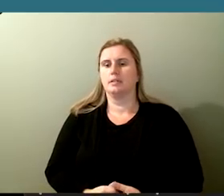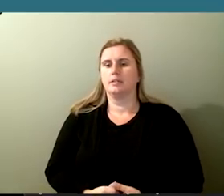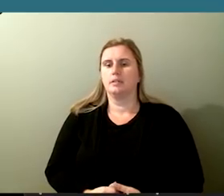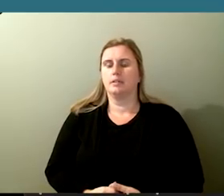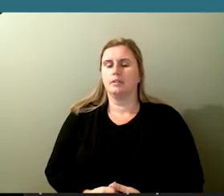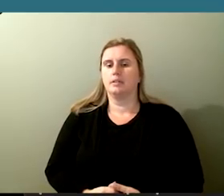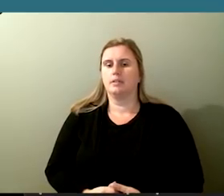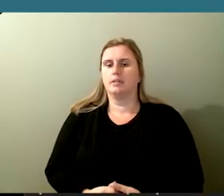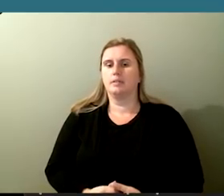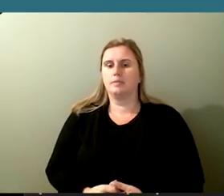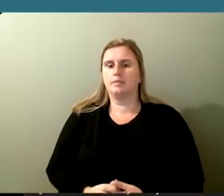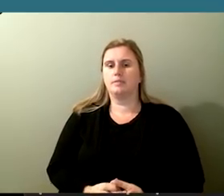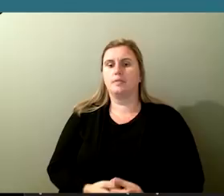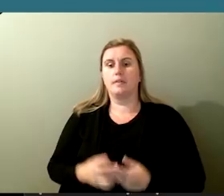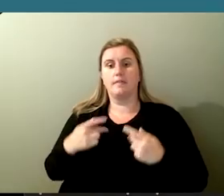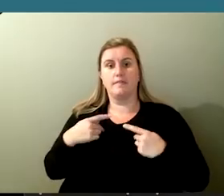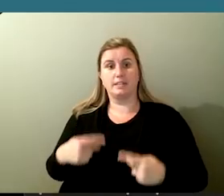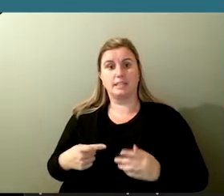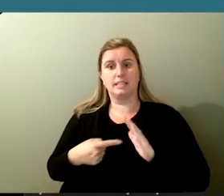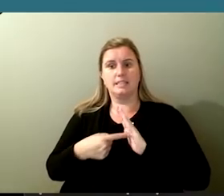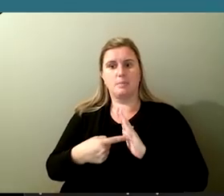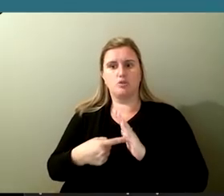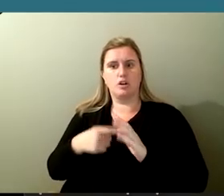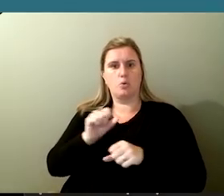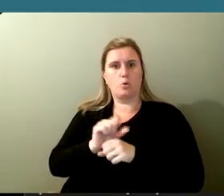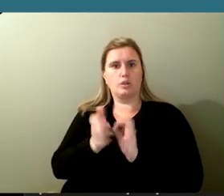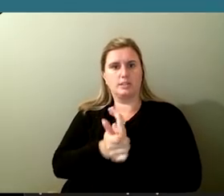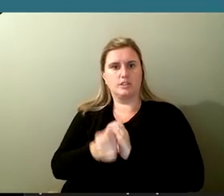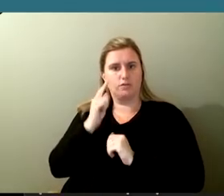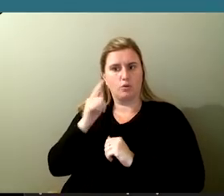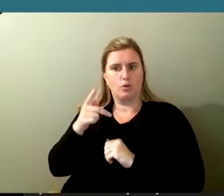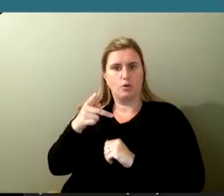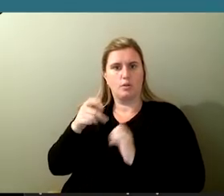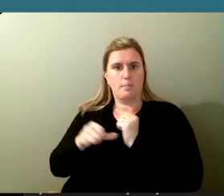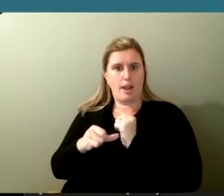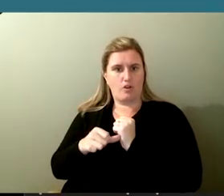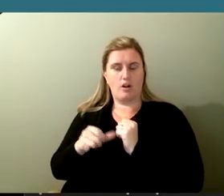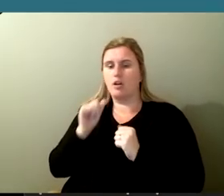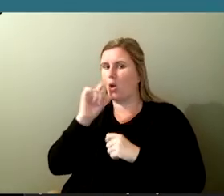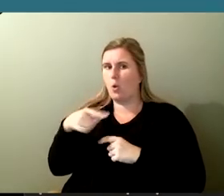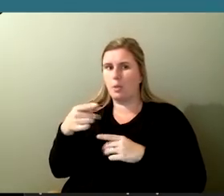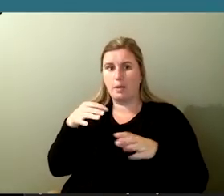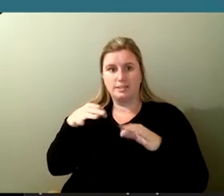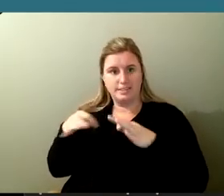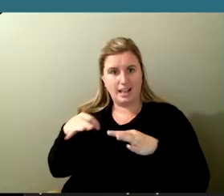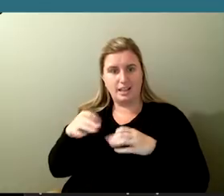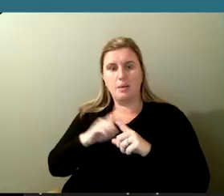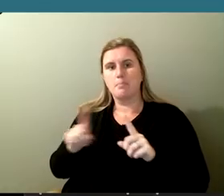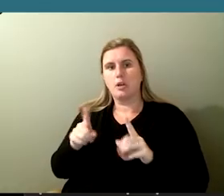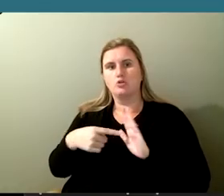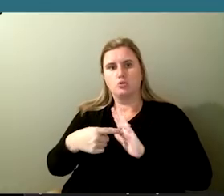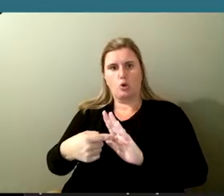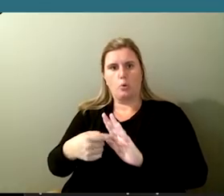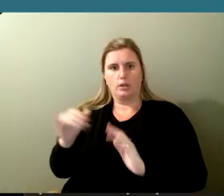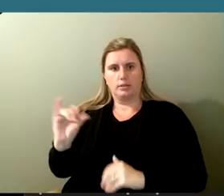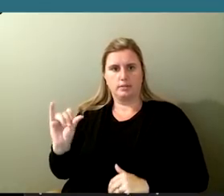Physically demonstrating the work skill for the paraeducator. So it is not only about telling them, but also showing them